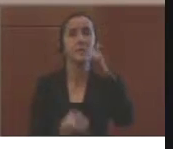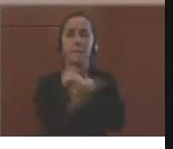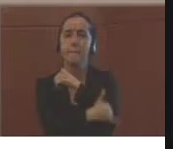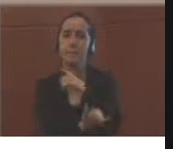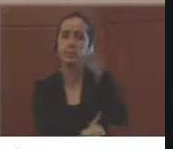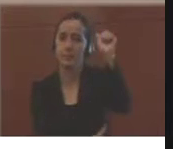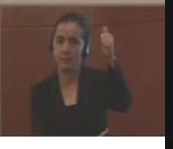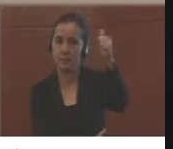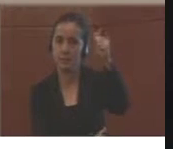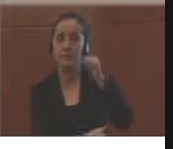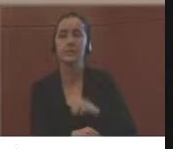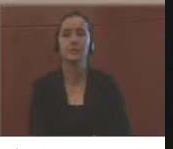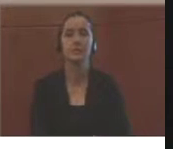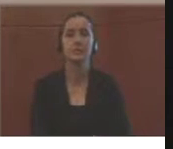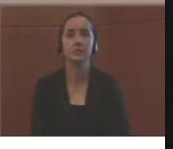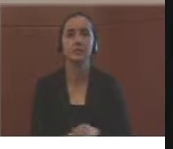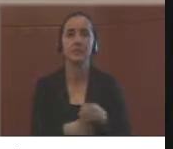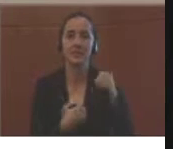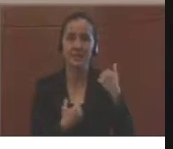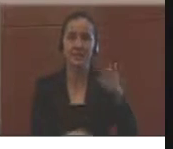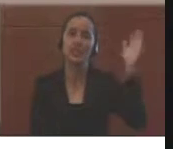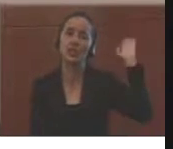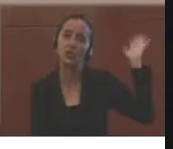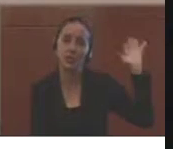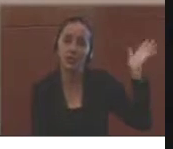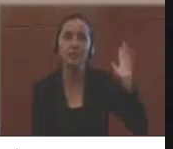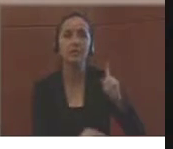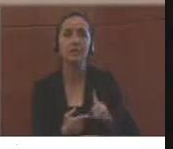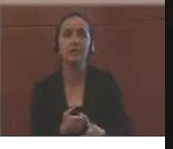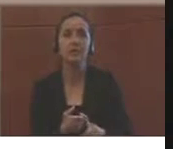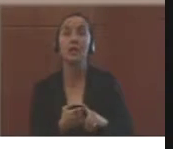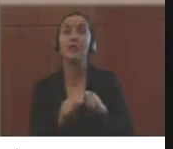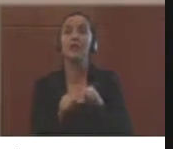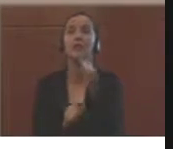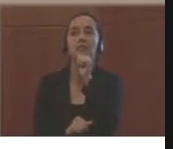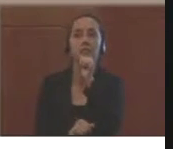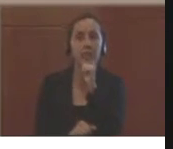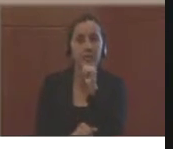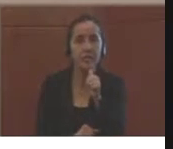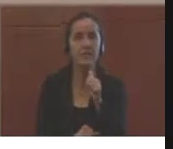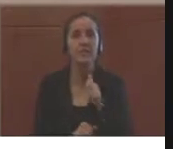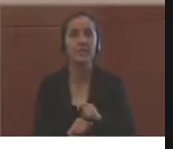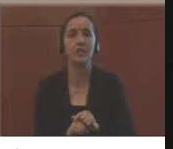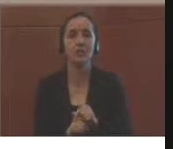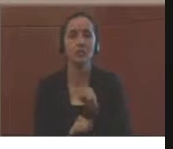The 10 countries made their statements this morning,